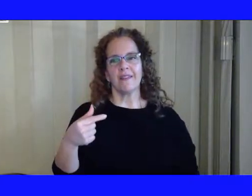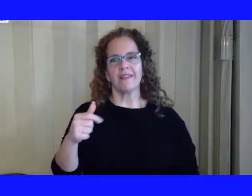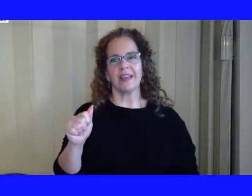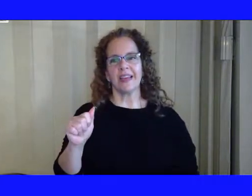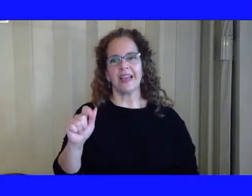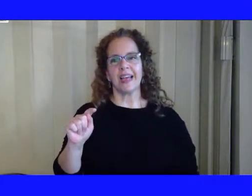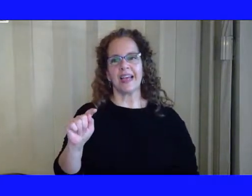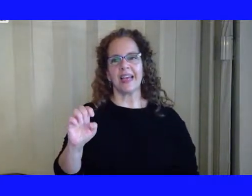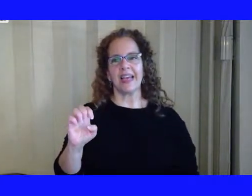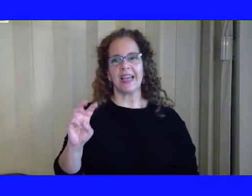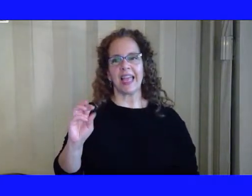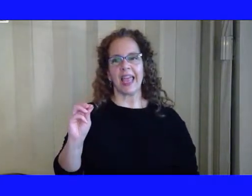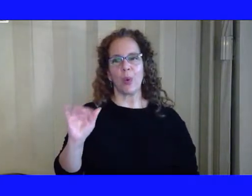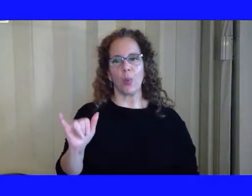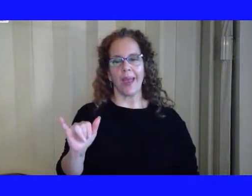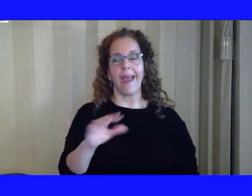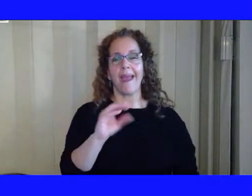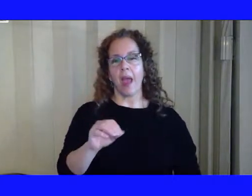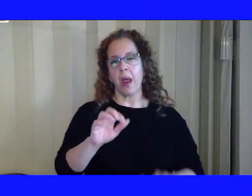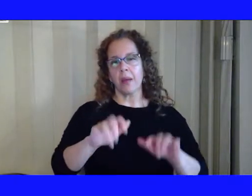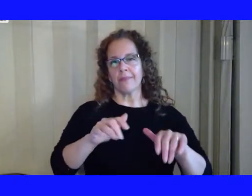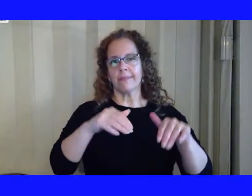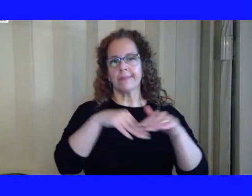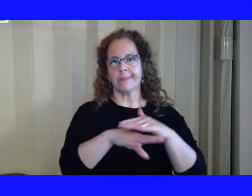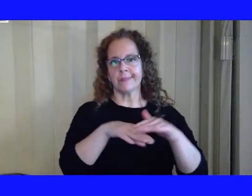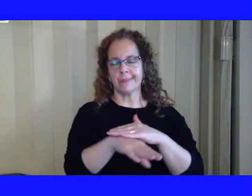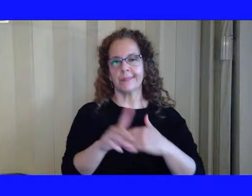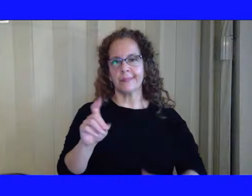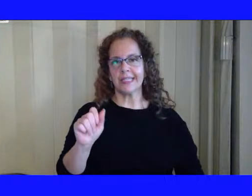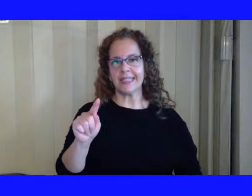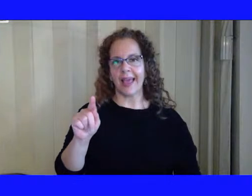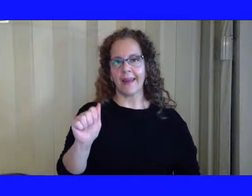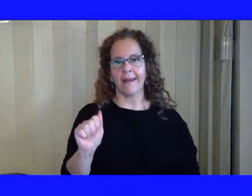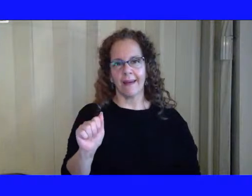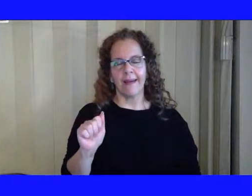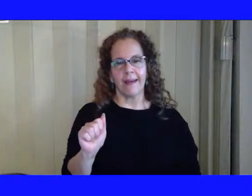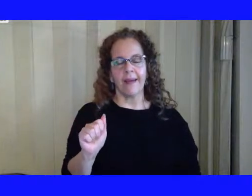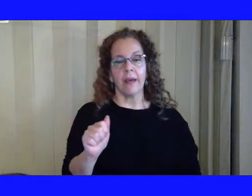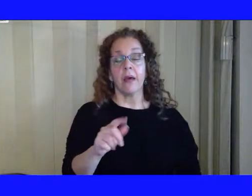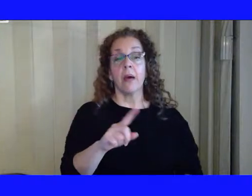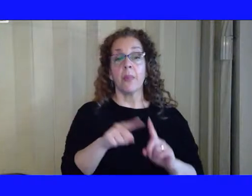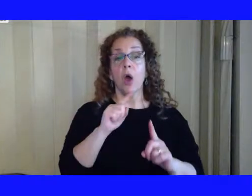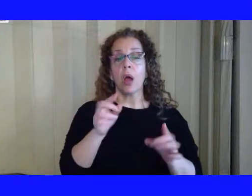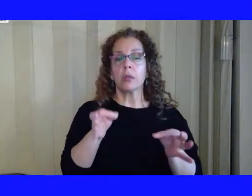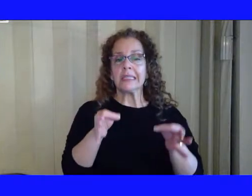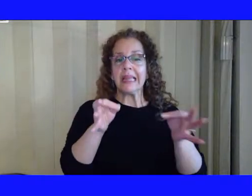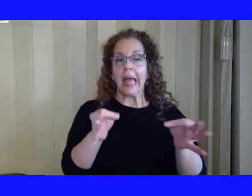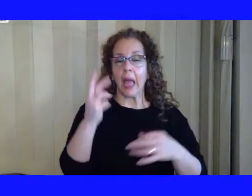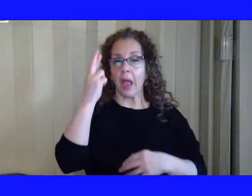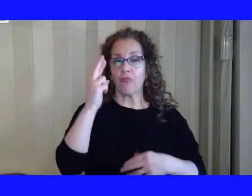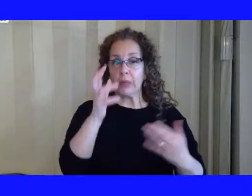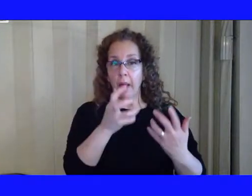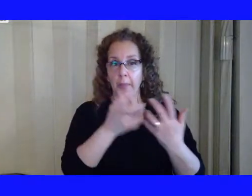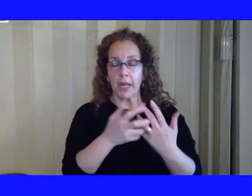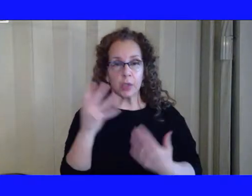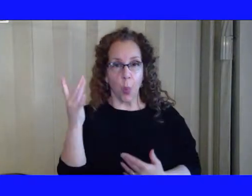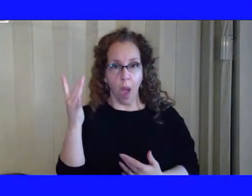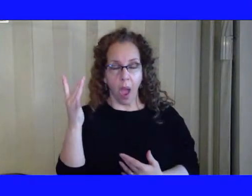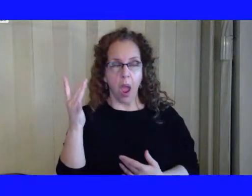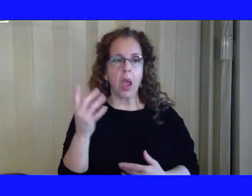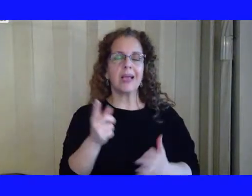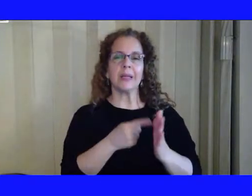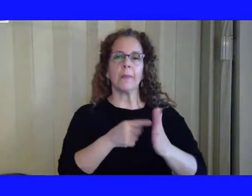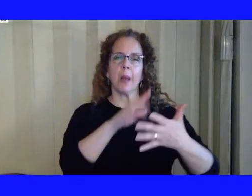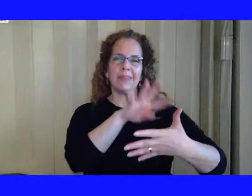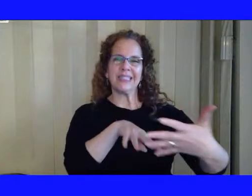department. Because in EEO, you cannot determine whether the accommodation request has any impact on the department. That information